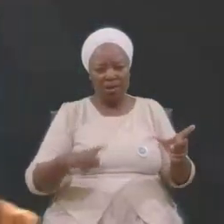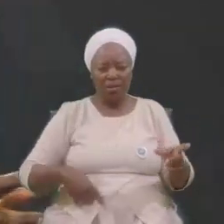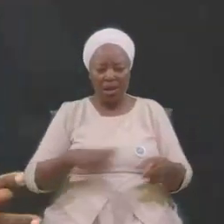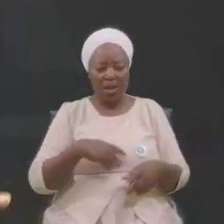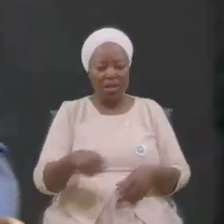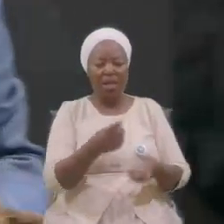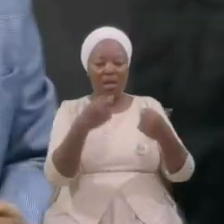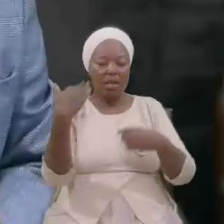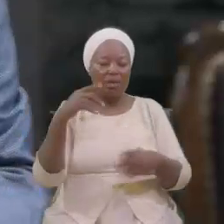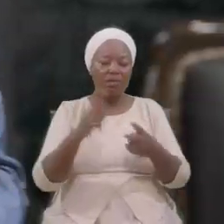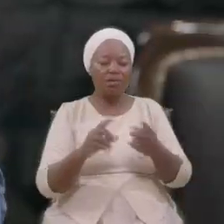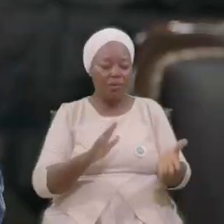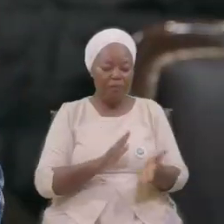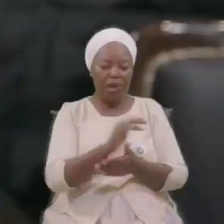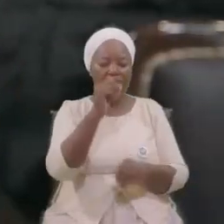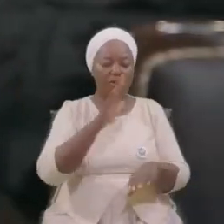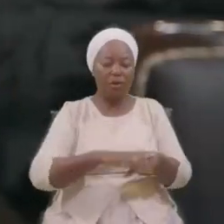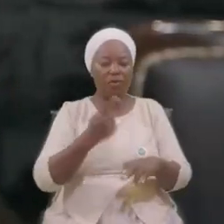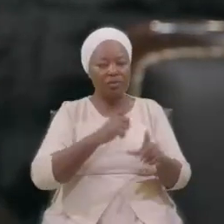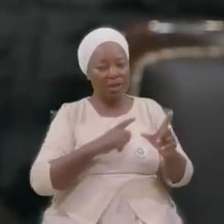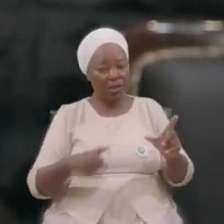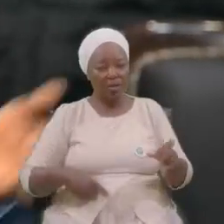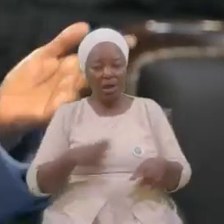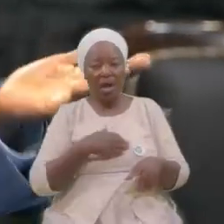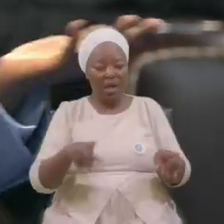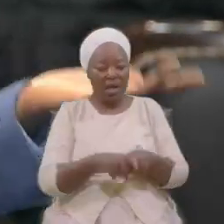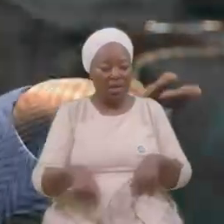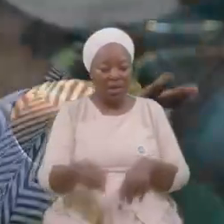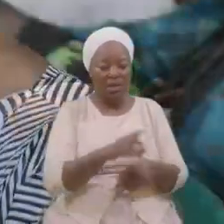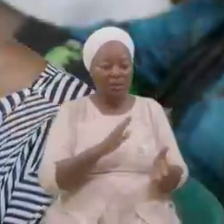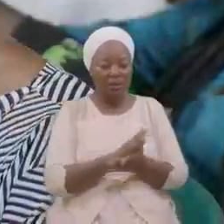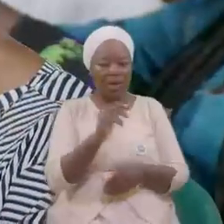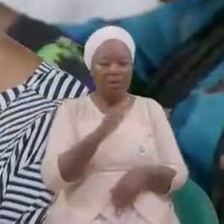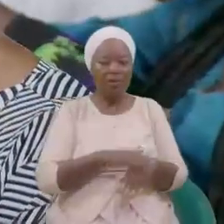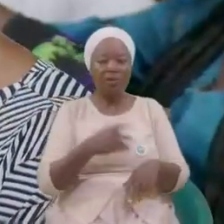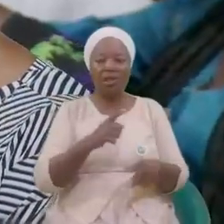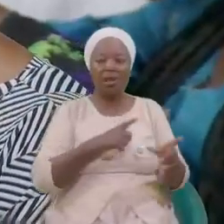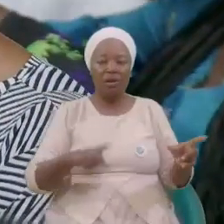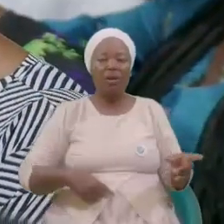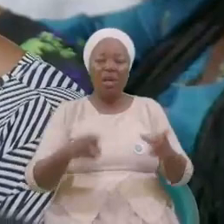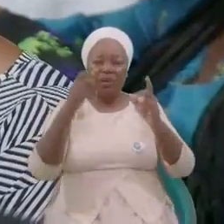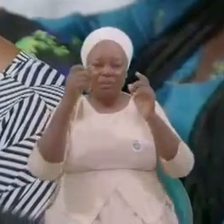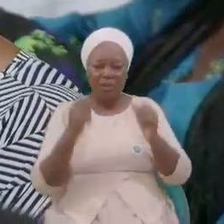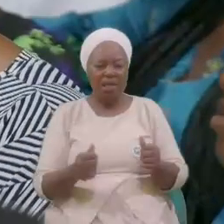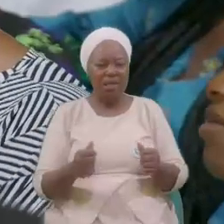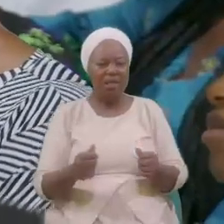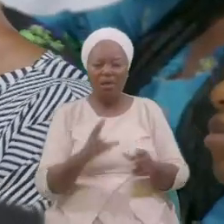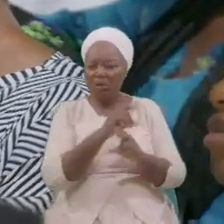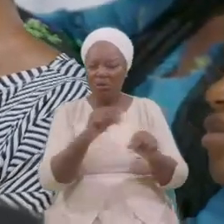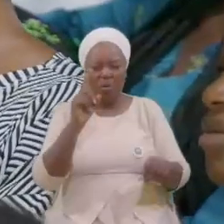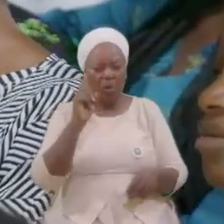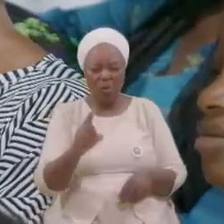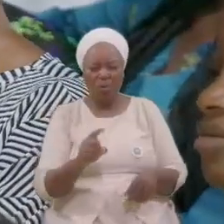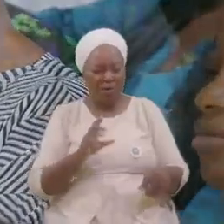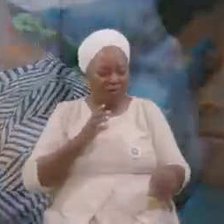to believe on the Lord. And as they believed on the Lord, immediately, nobody nominated